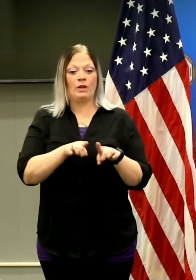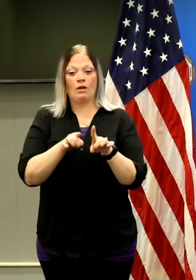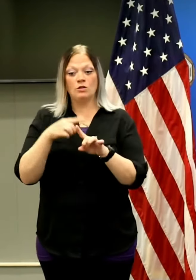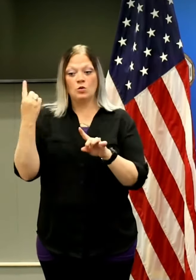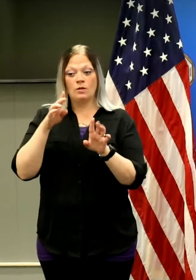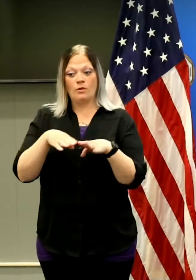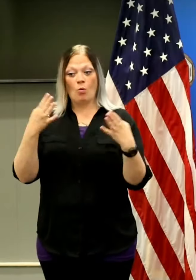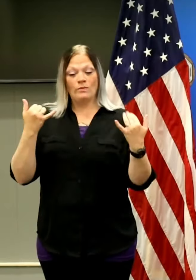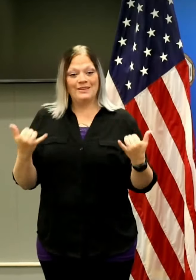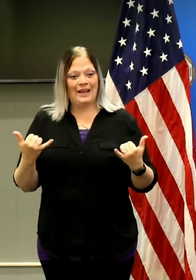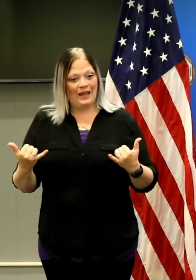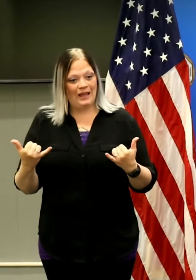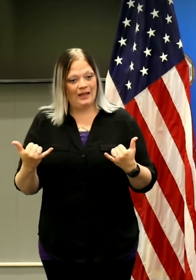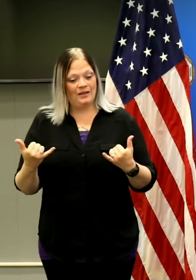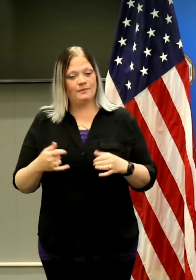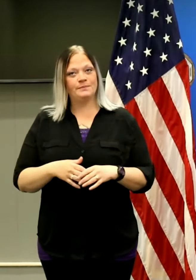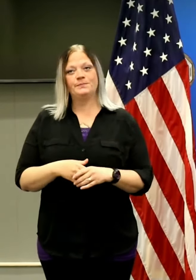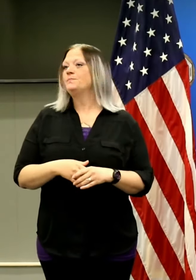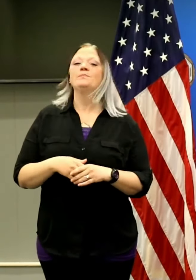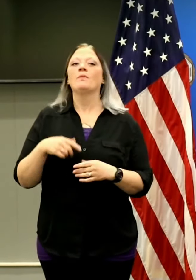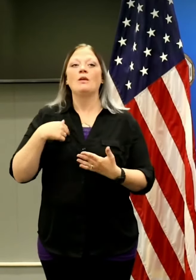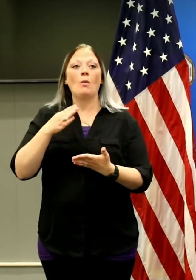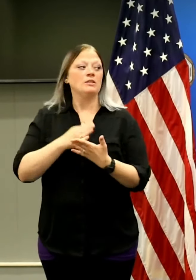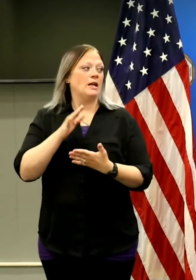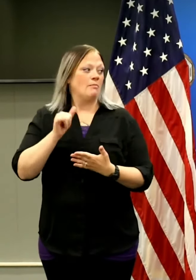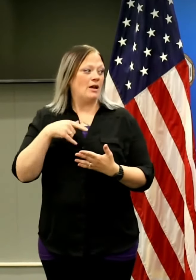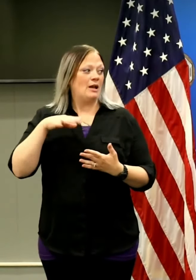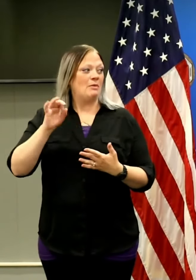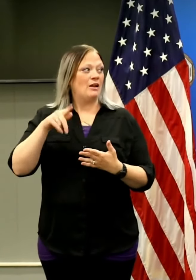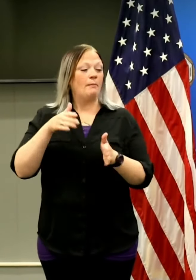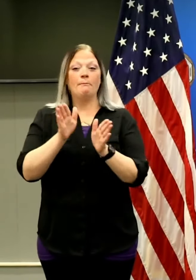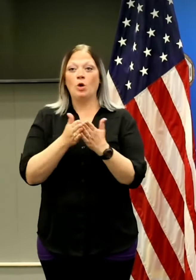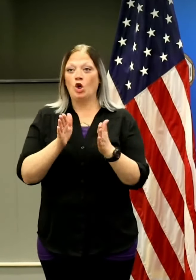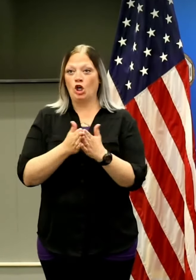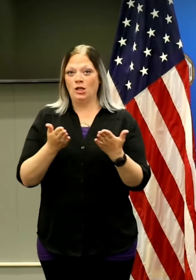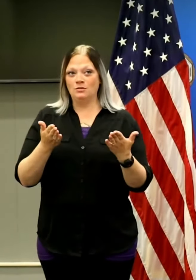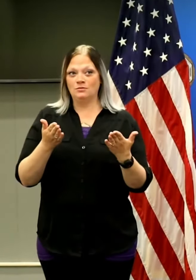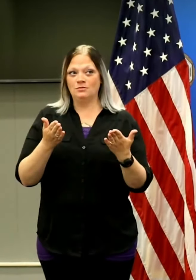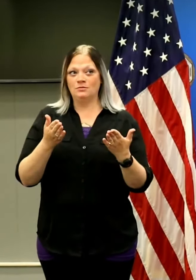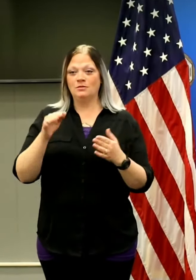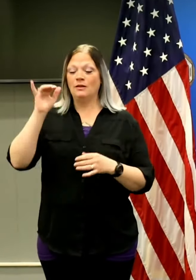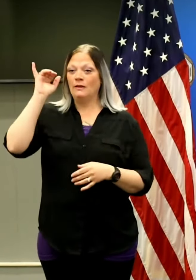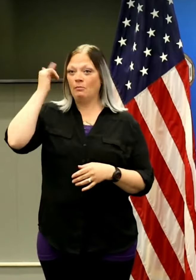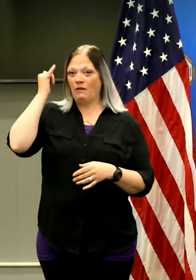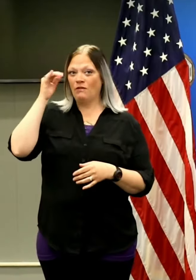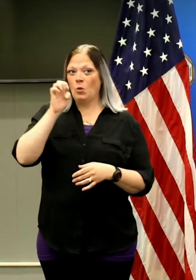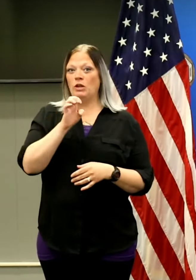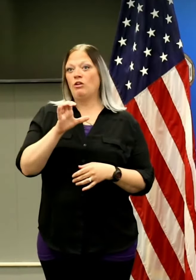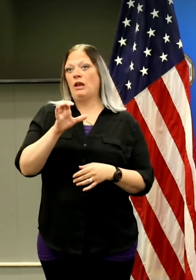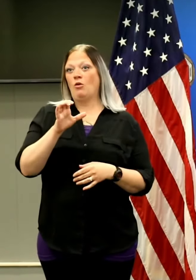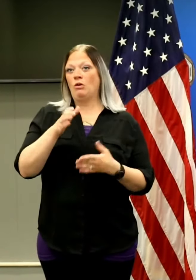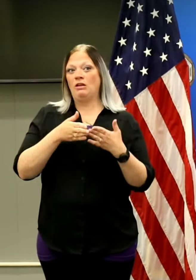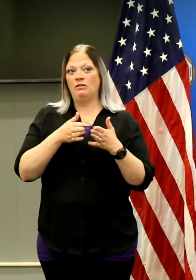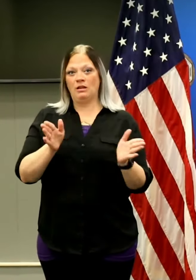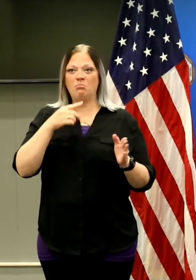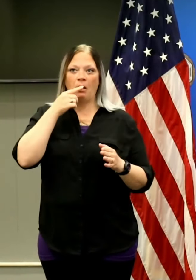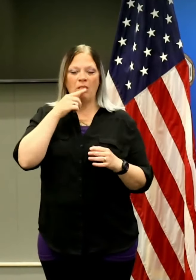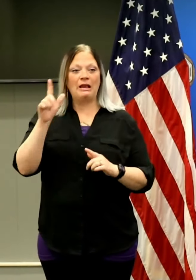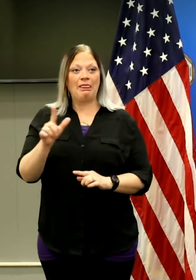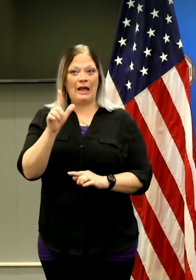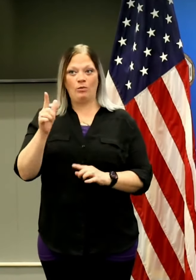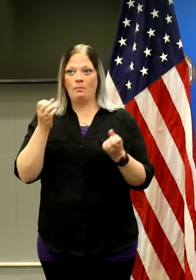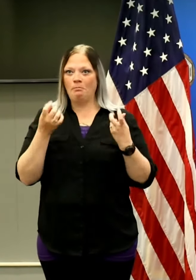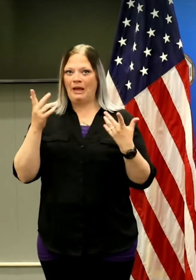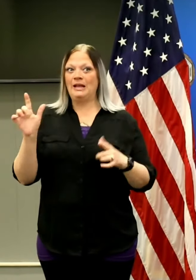that opened today that I stopped by and I picked up a book is the Buffalo and Erie County Public Libraries. Many